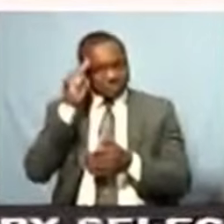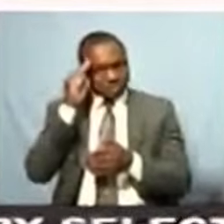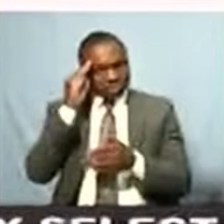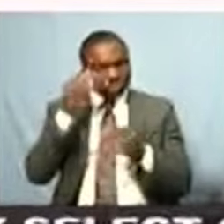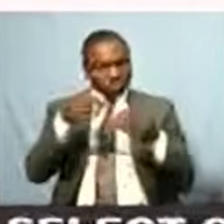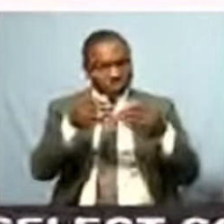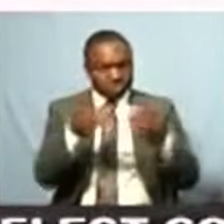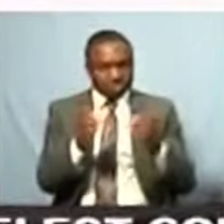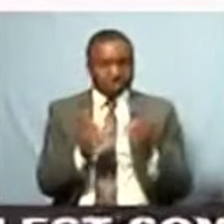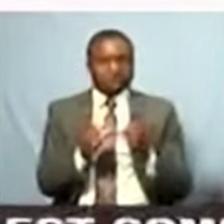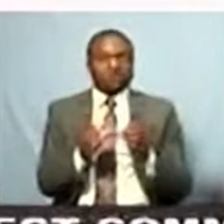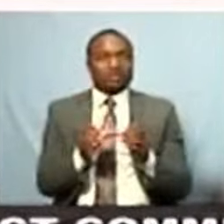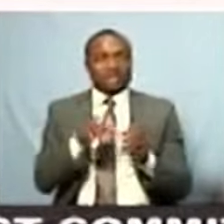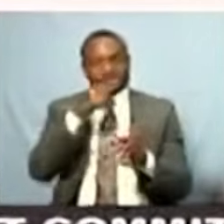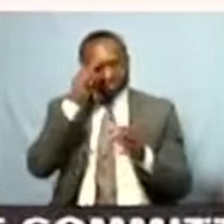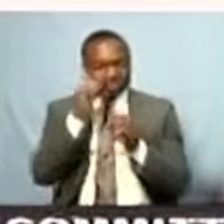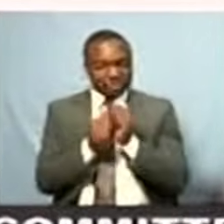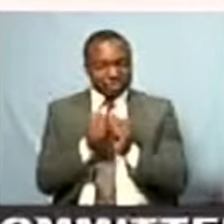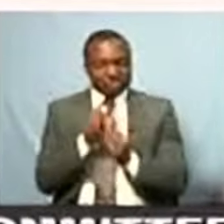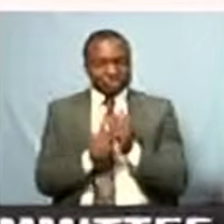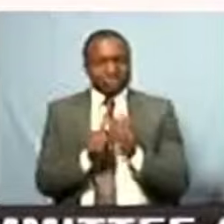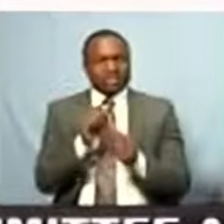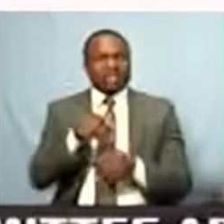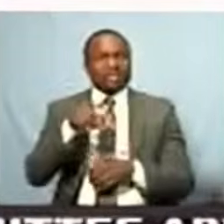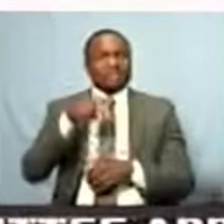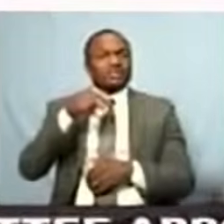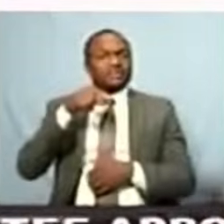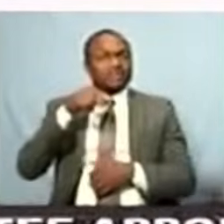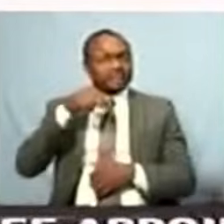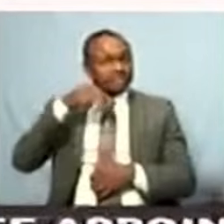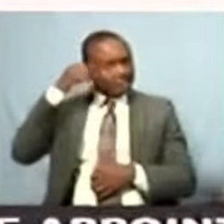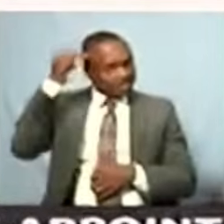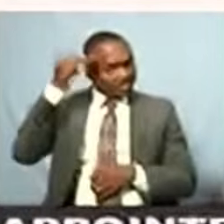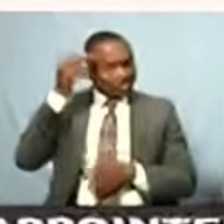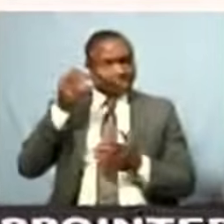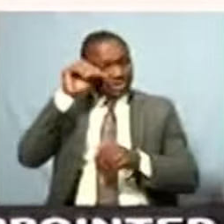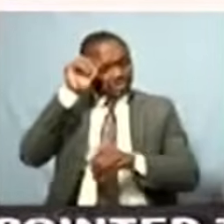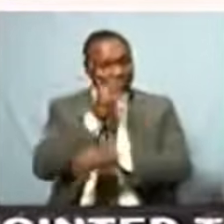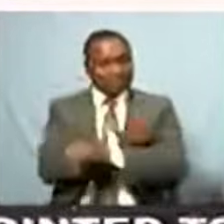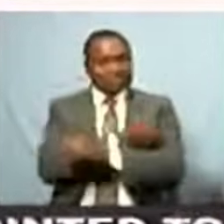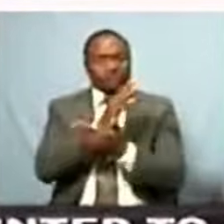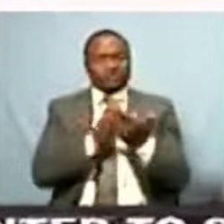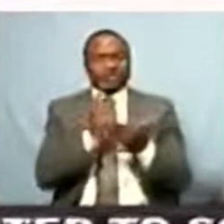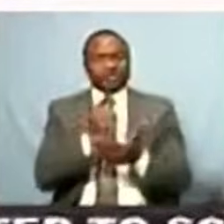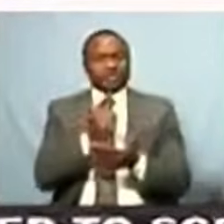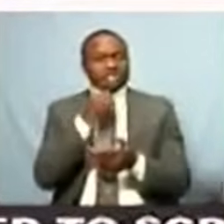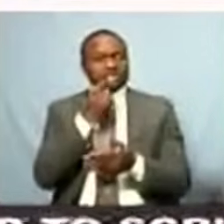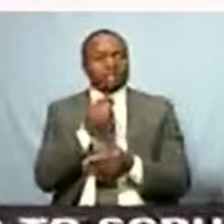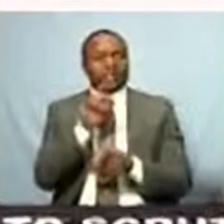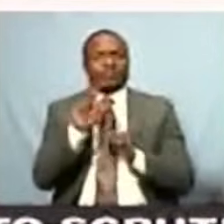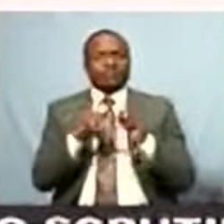constituents, and because he's a nephew or a son to someone, then they say, no, the people of so and so, this is your